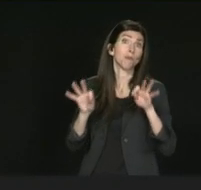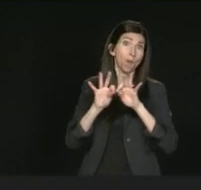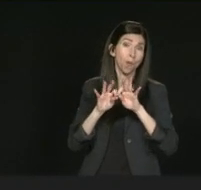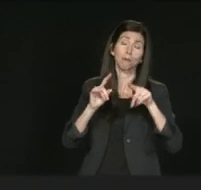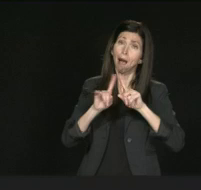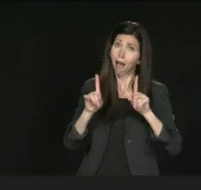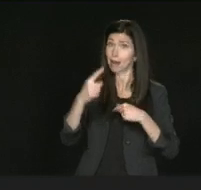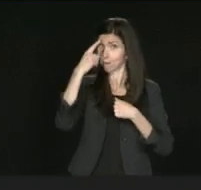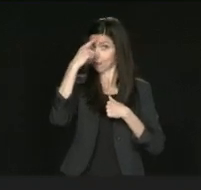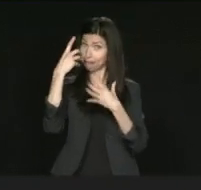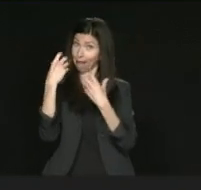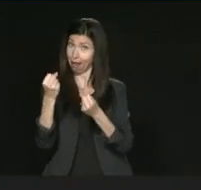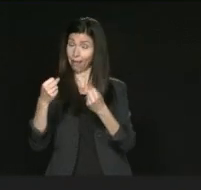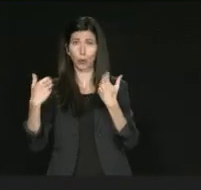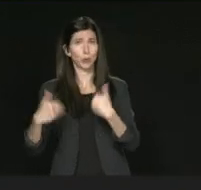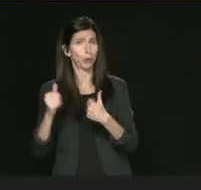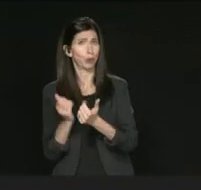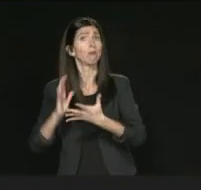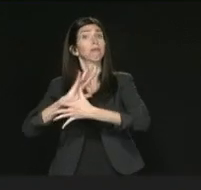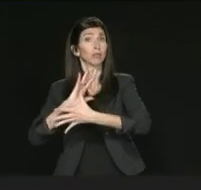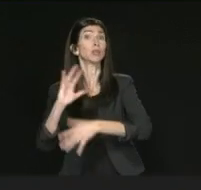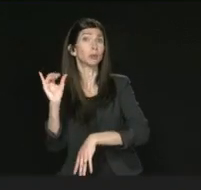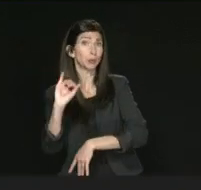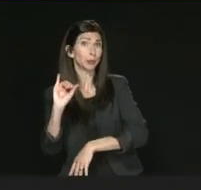are, you know, at home.